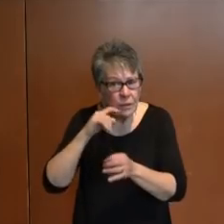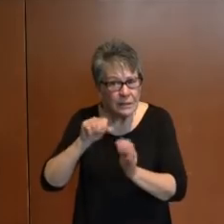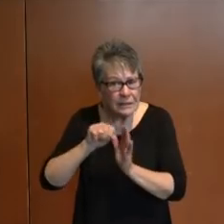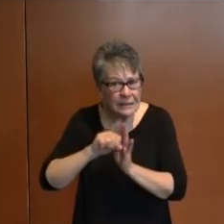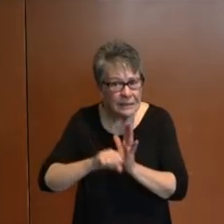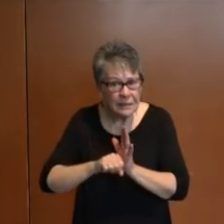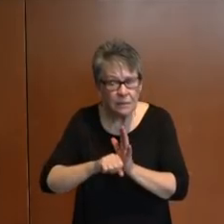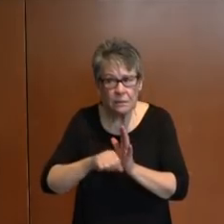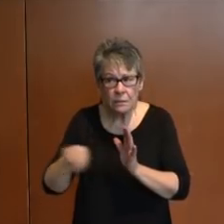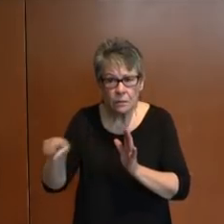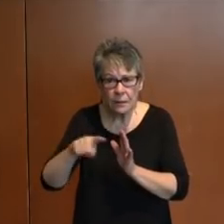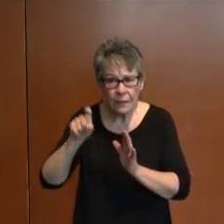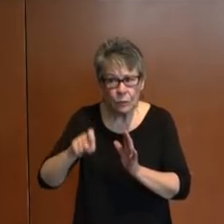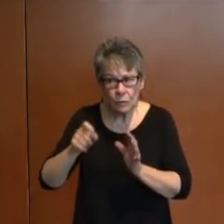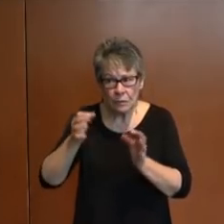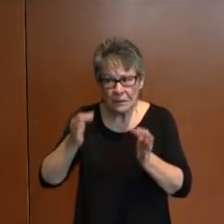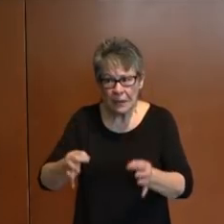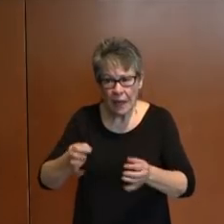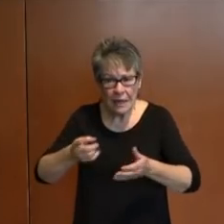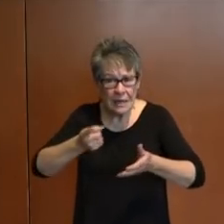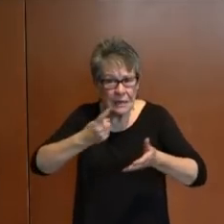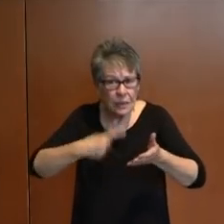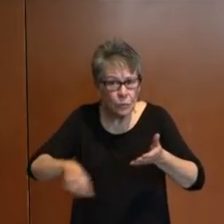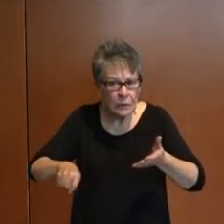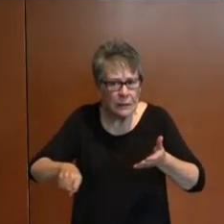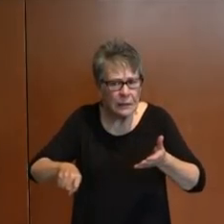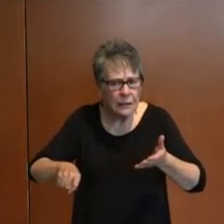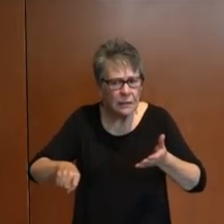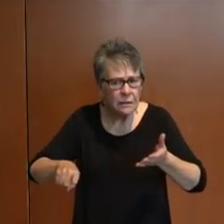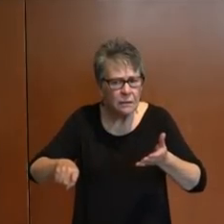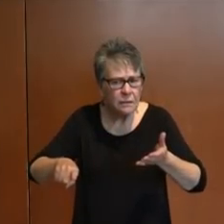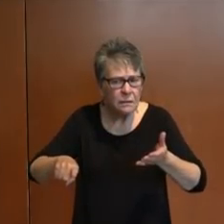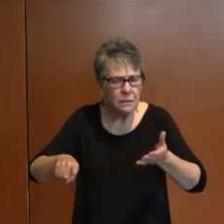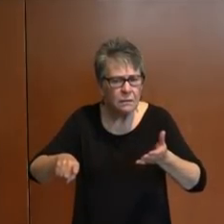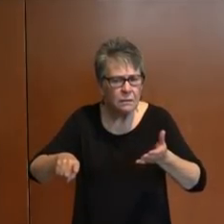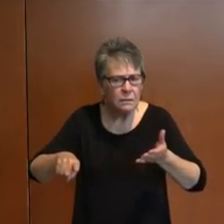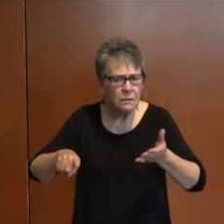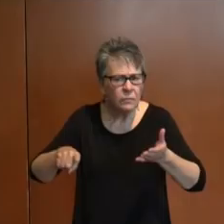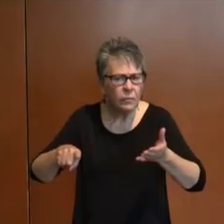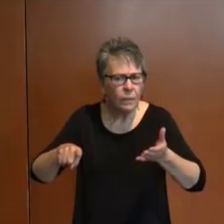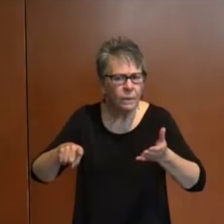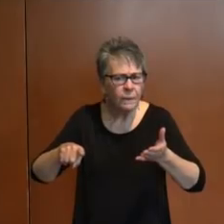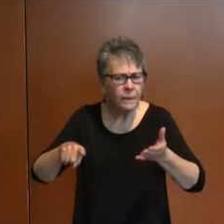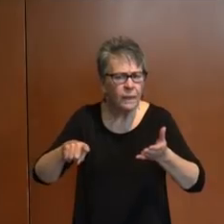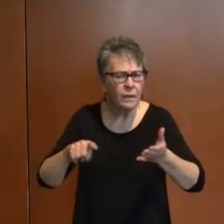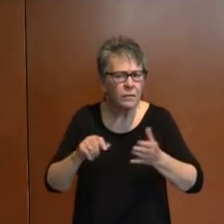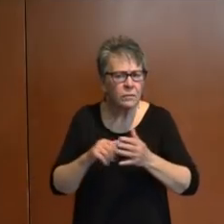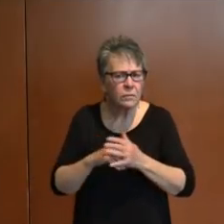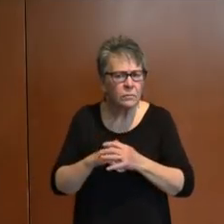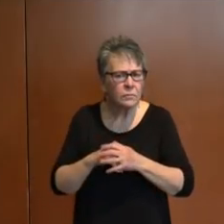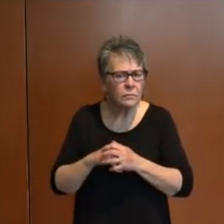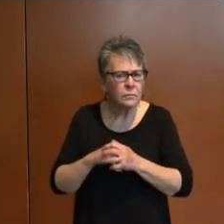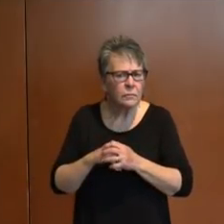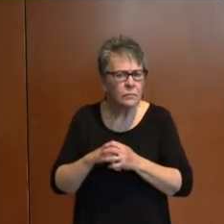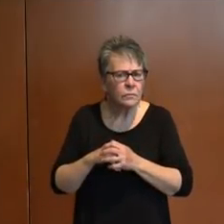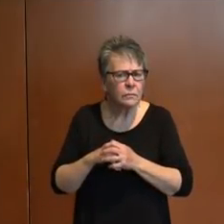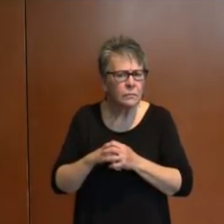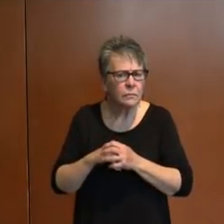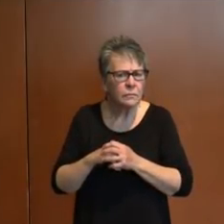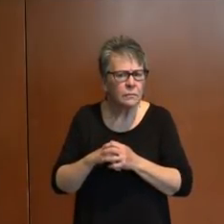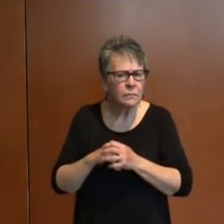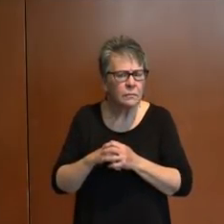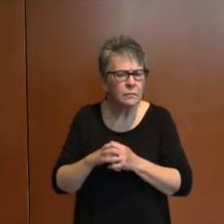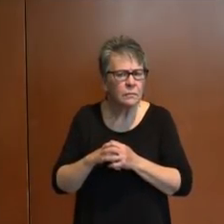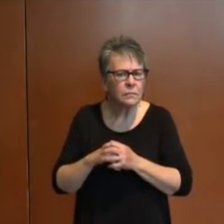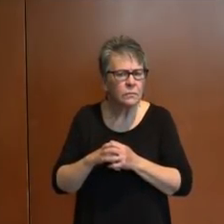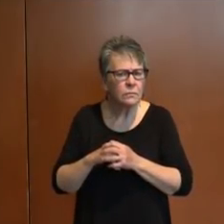on that or any updates? And then on the budget, so I know that Senate President Steve Sweeney wanted $1 billion in new pension contributions.